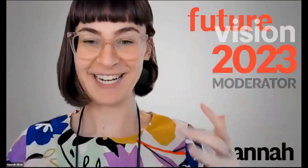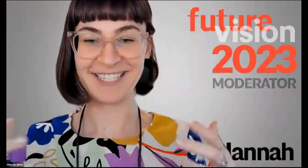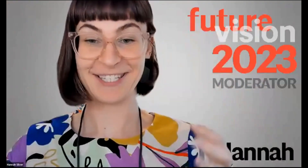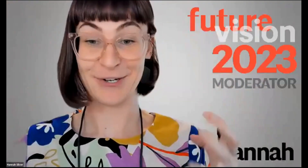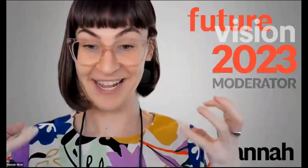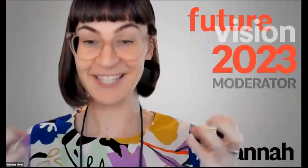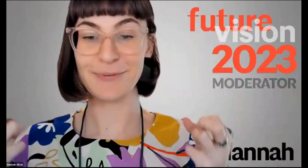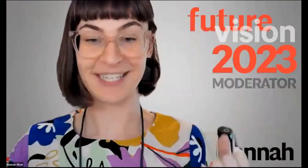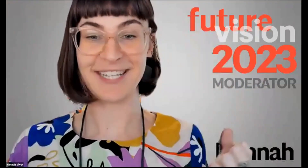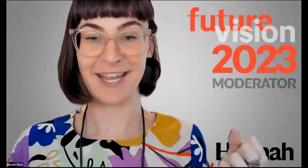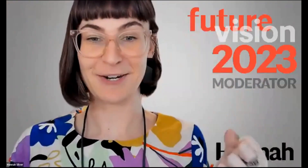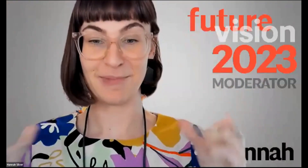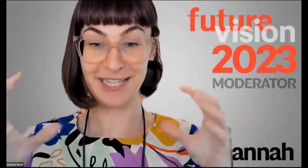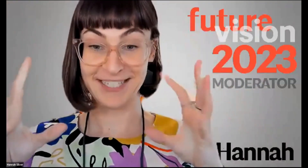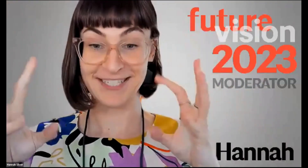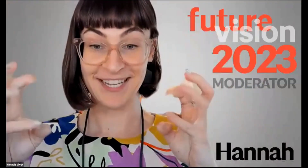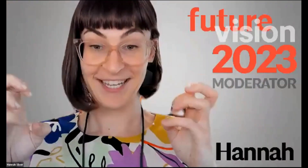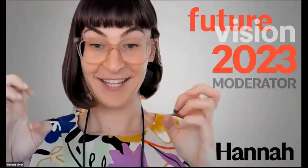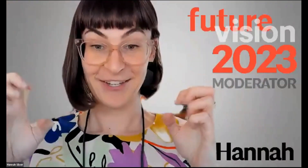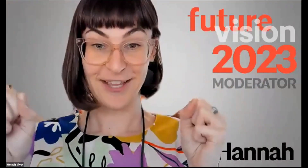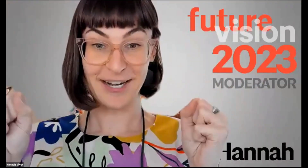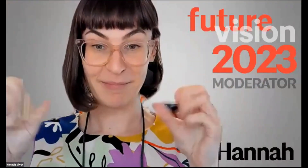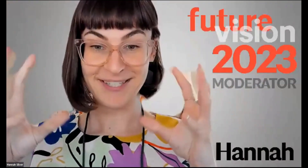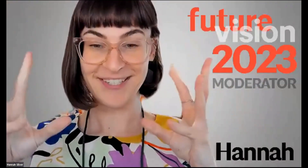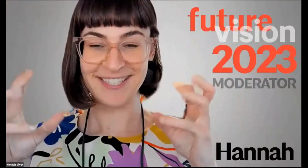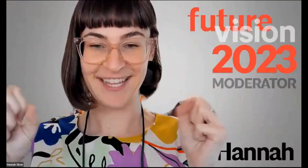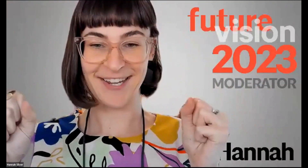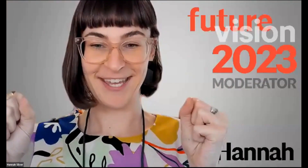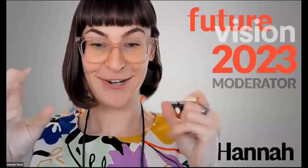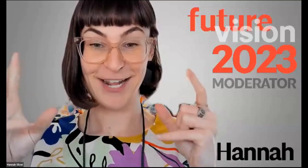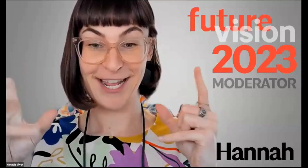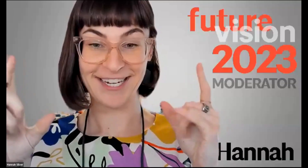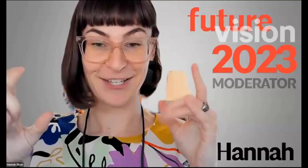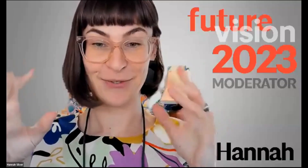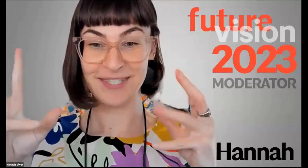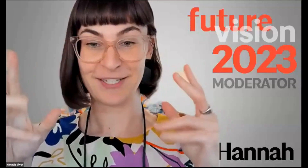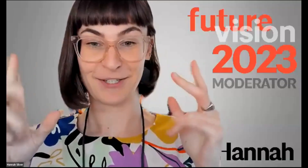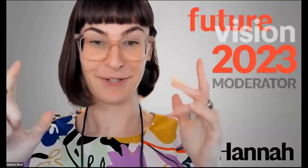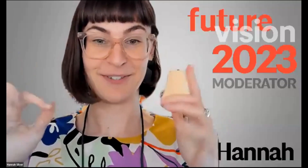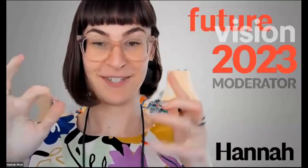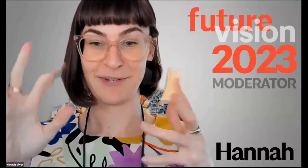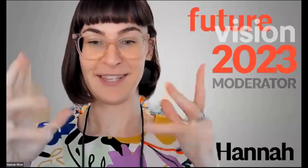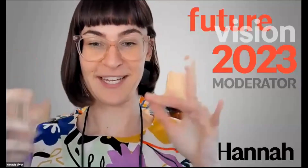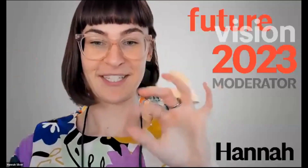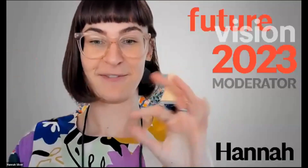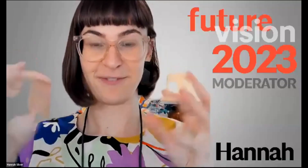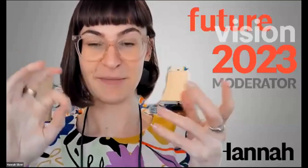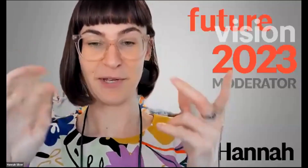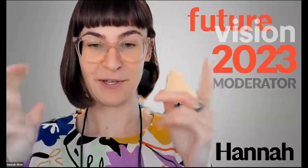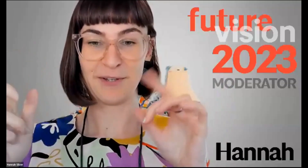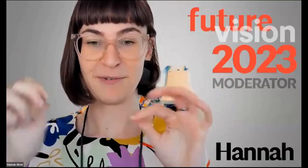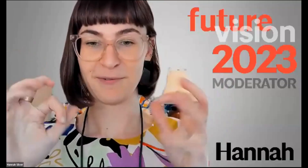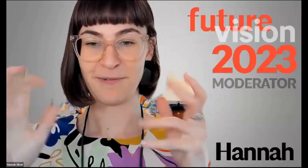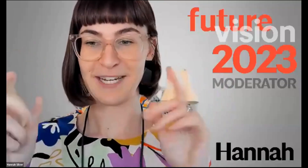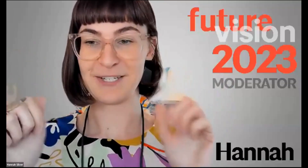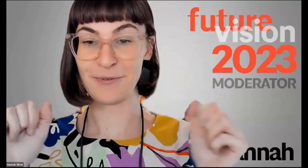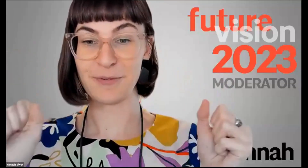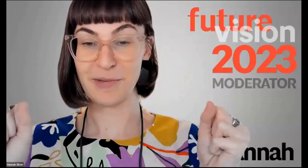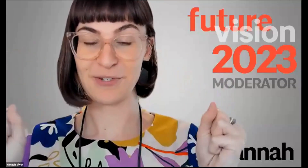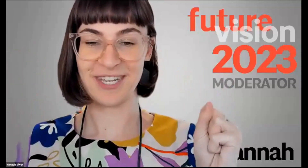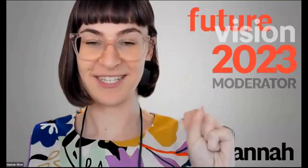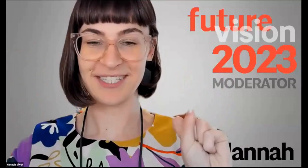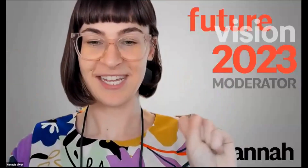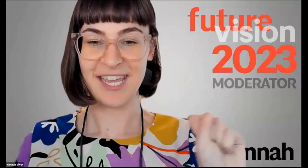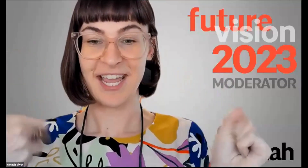to practice, your hands will get tired because there are a lot of muscles in there that are not used to doing lots of small